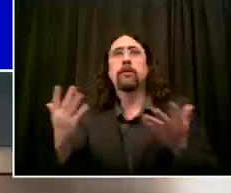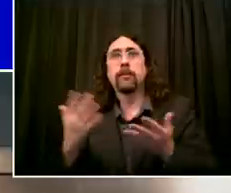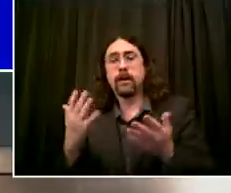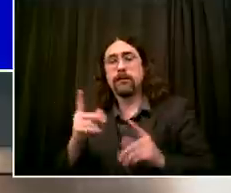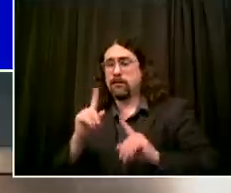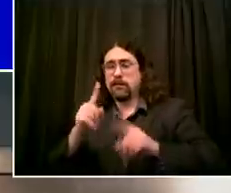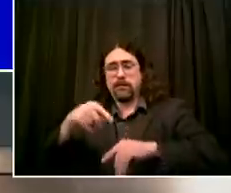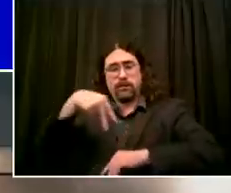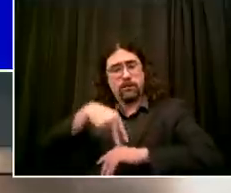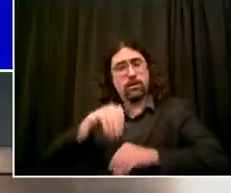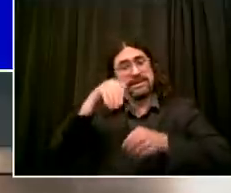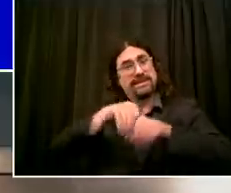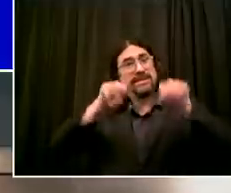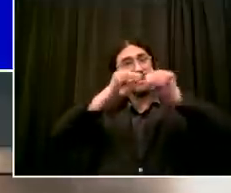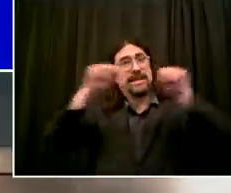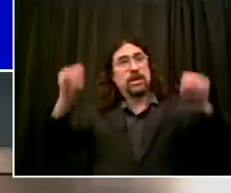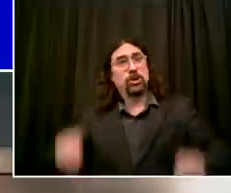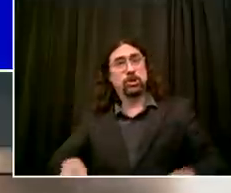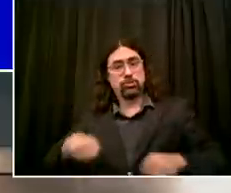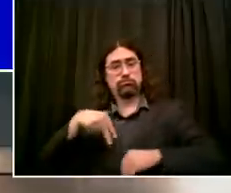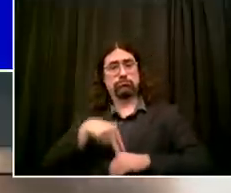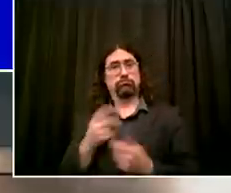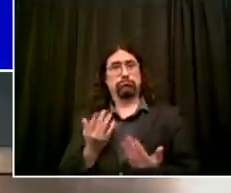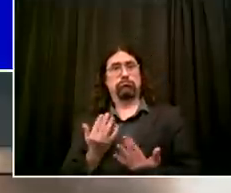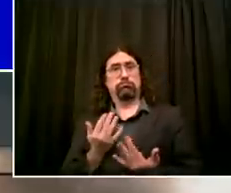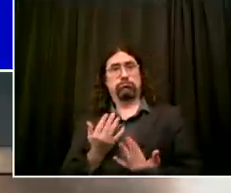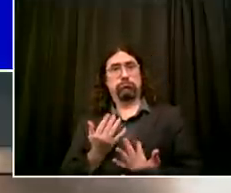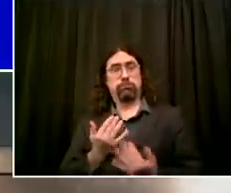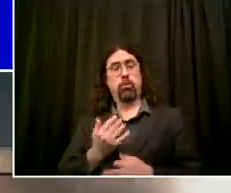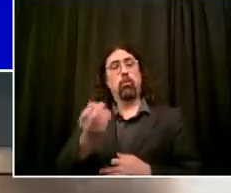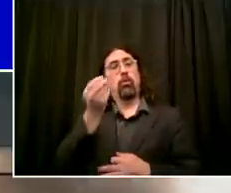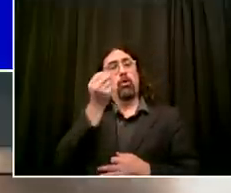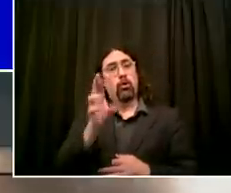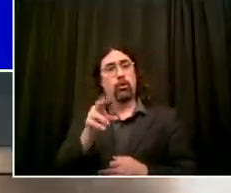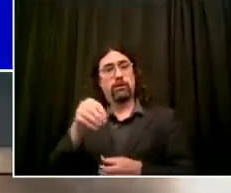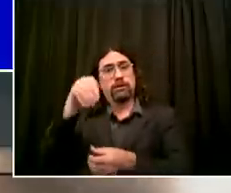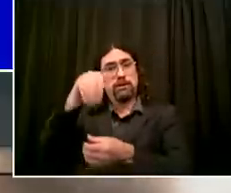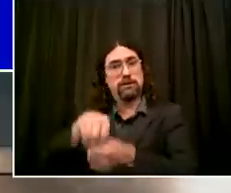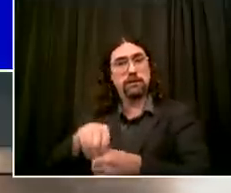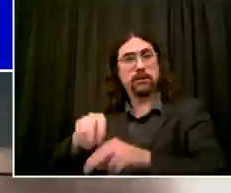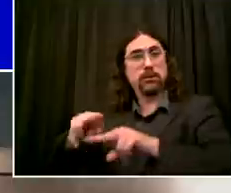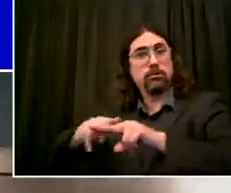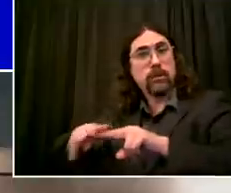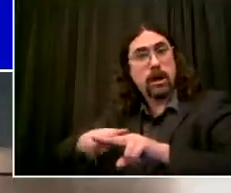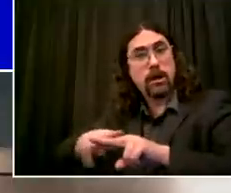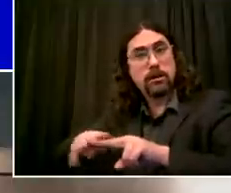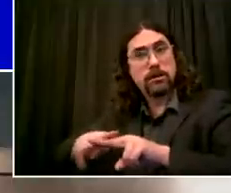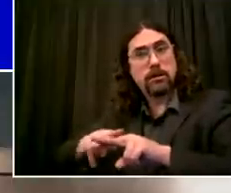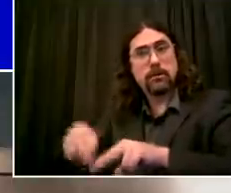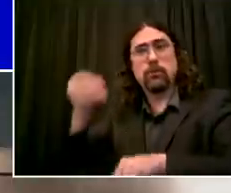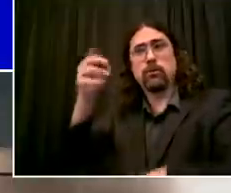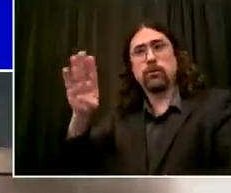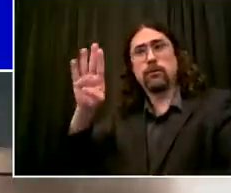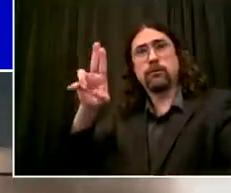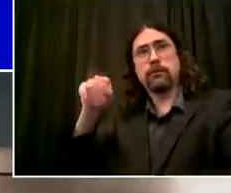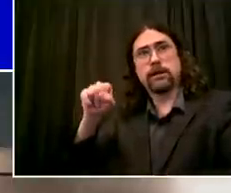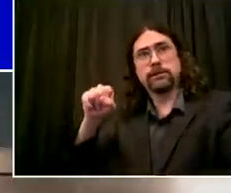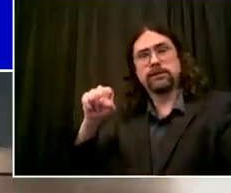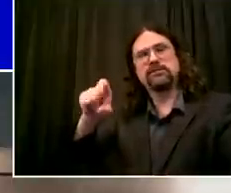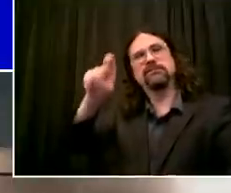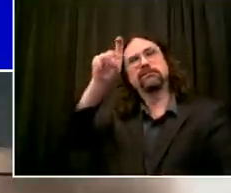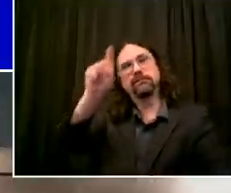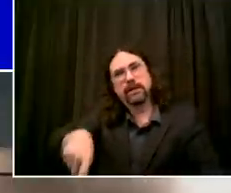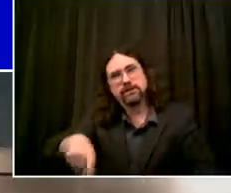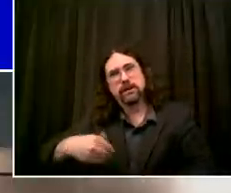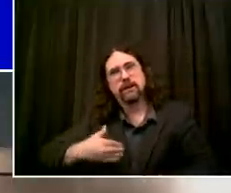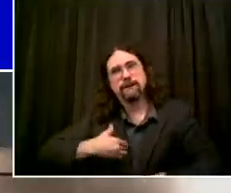be. If you're waiting for in line to get a MetroCard from the machine, here's the marking showing you where to stand in line if there's a line. If you're on the platform,